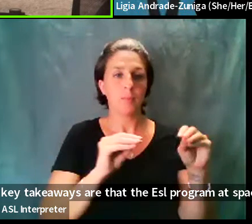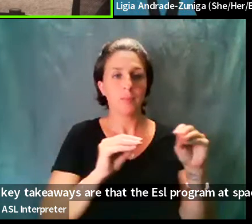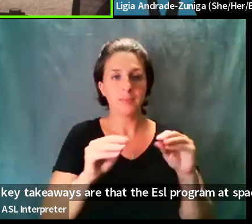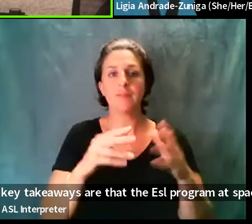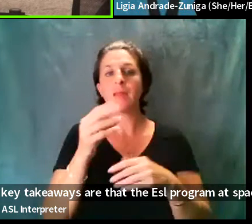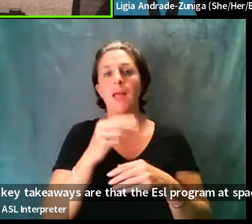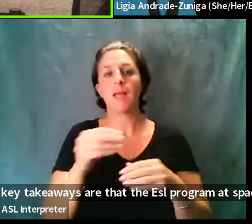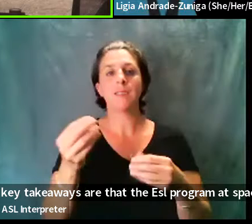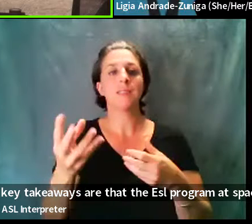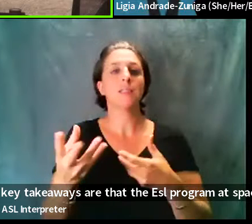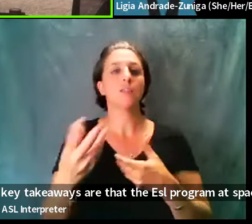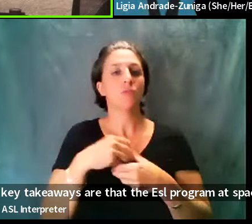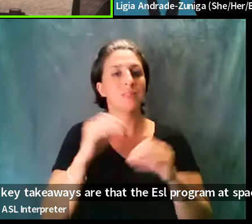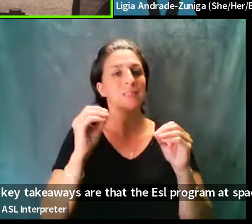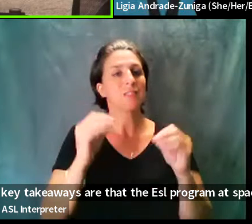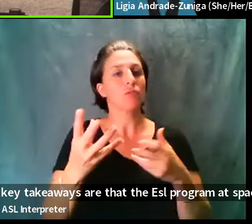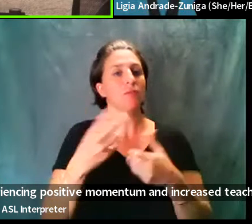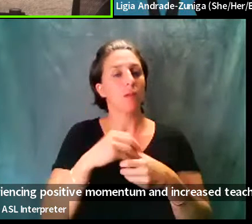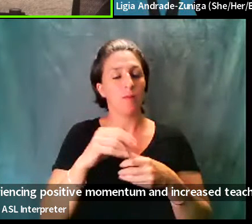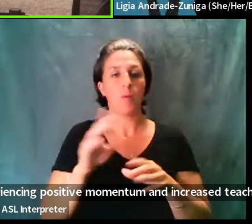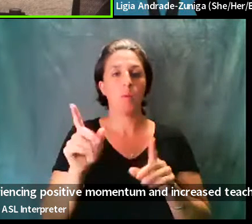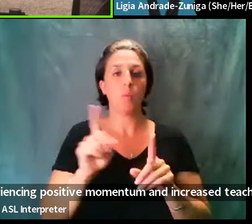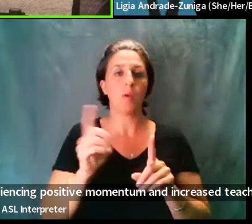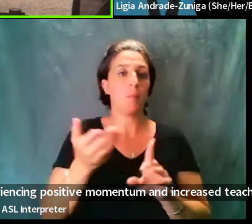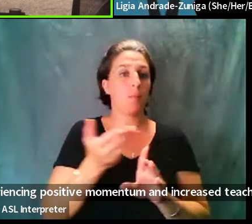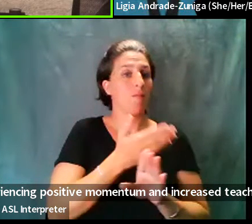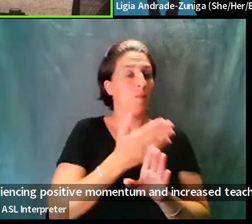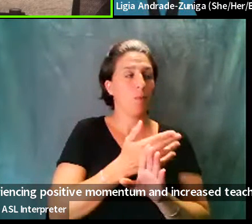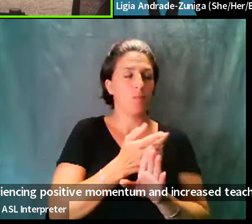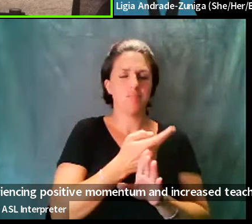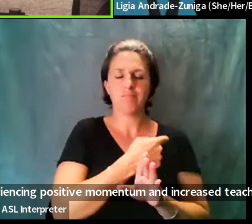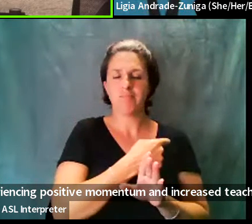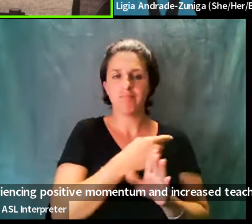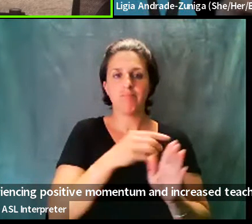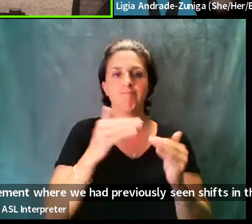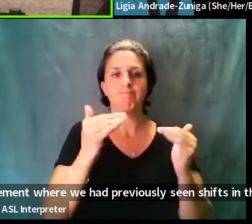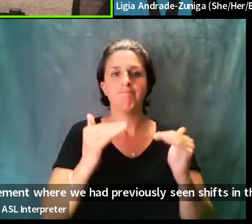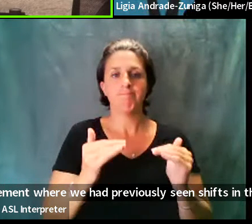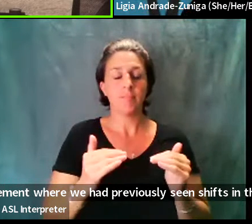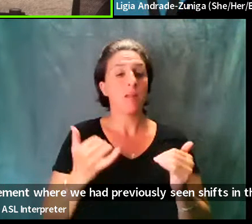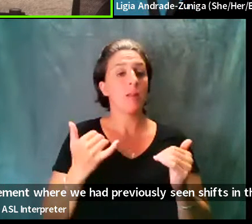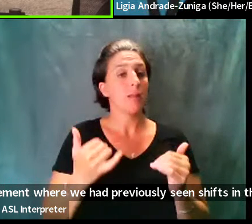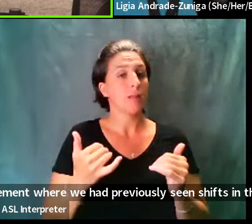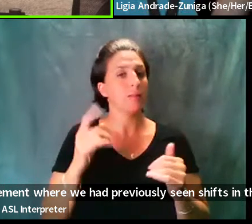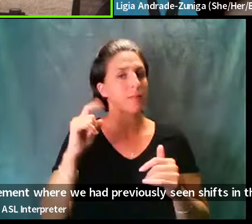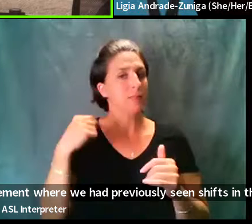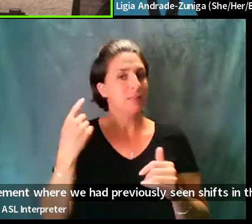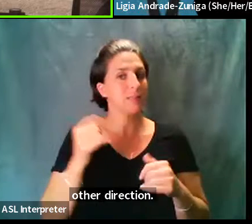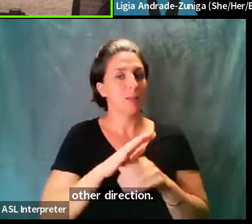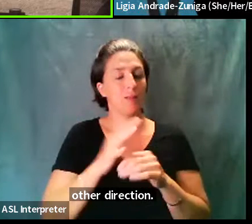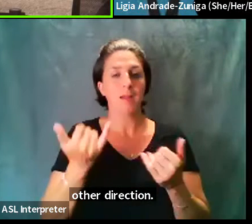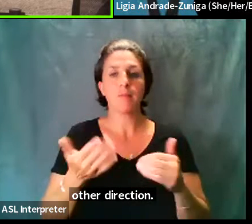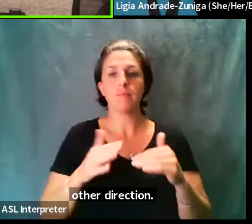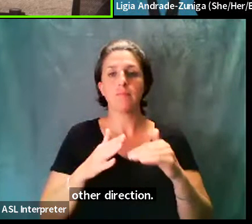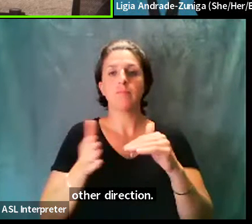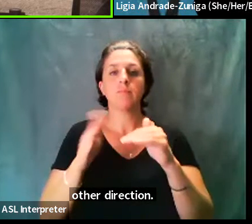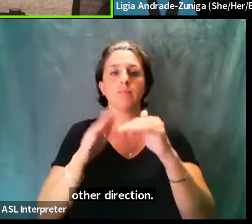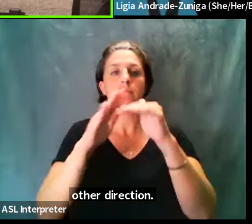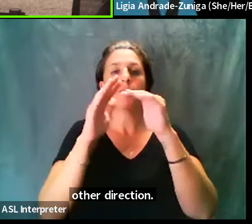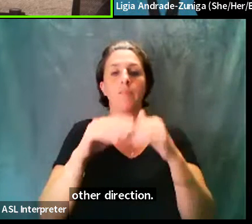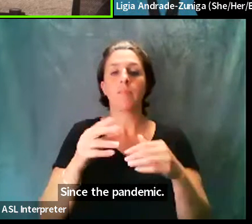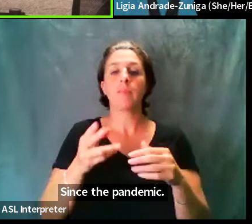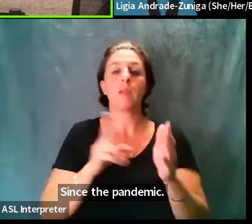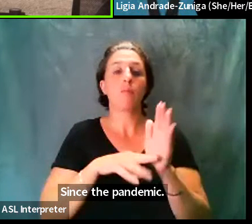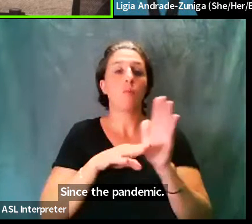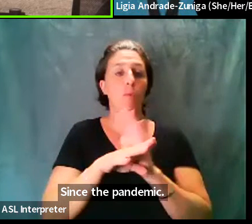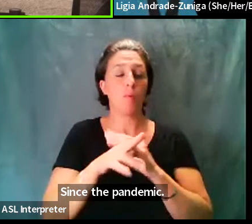teacher involvement where we had previously seen shifts in the other direction since the pandemic. Enrollment numbers for our ESL classes